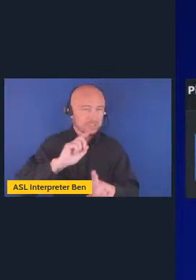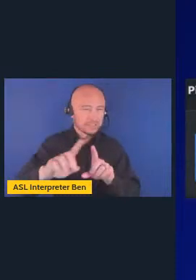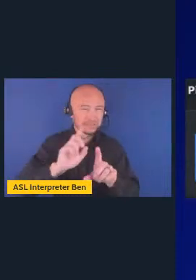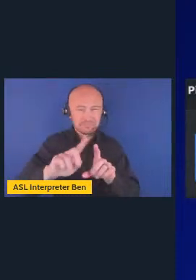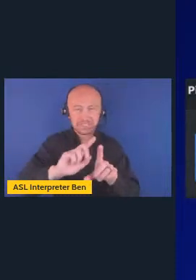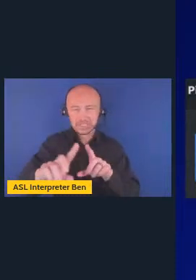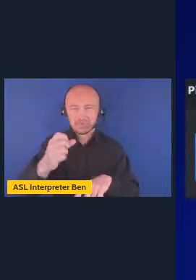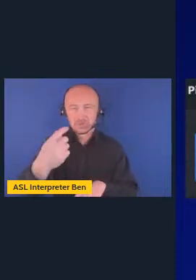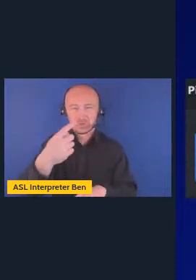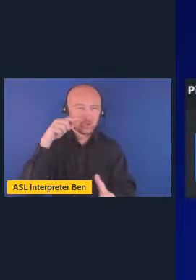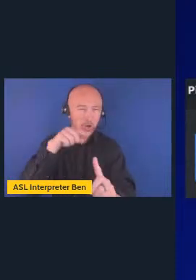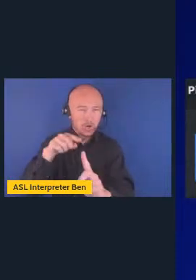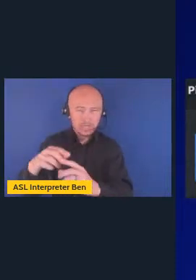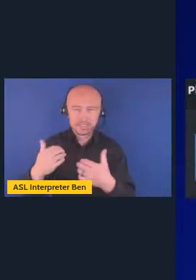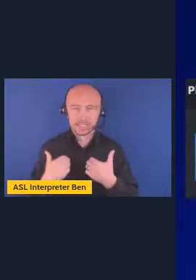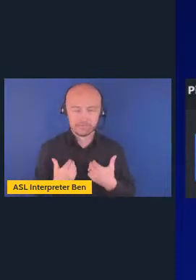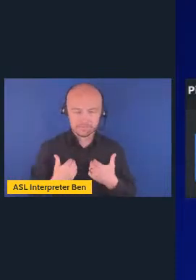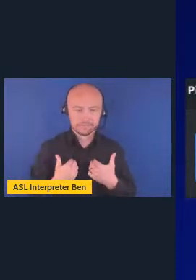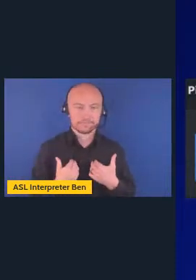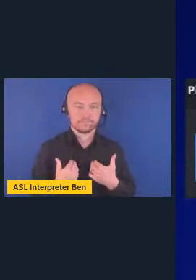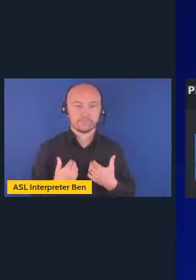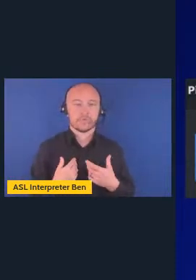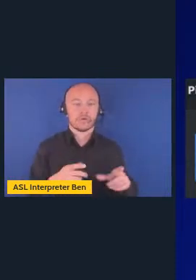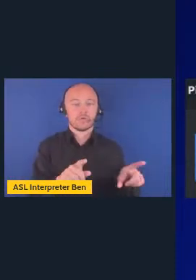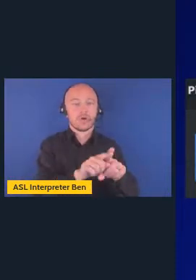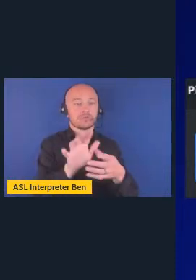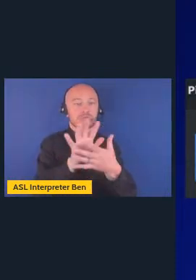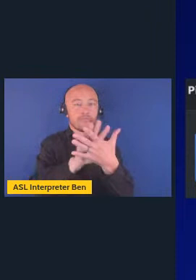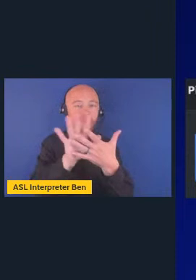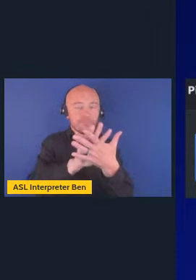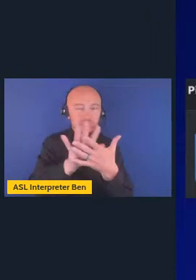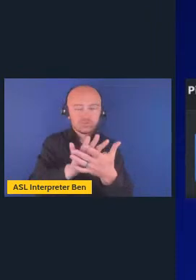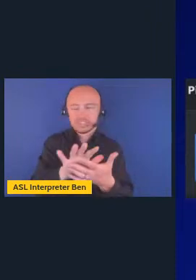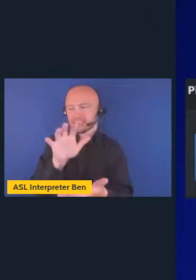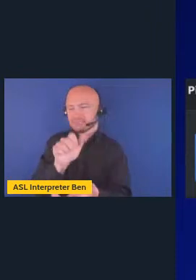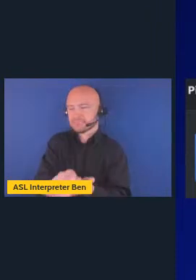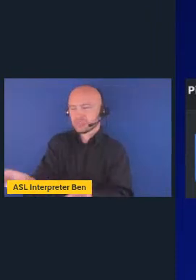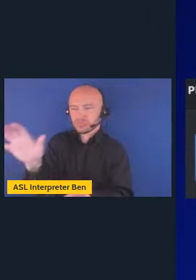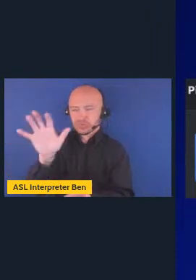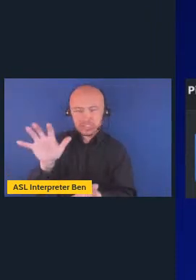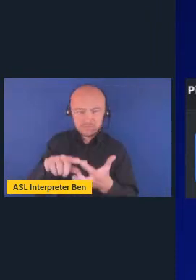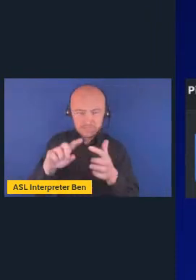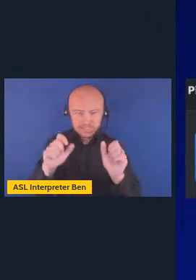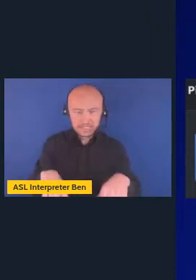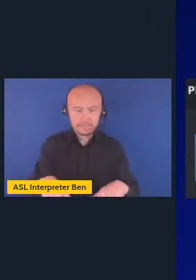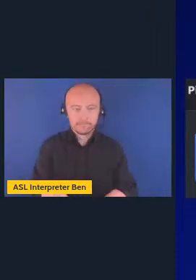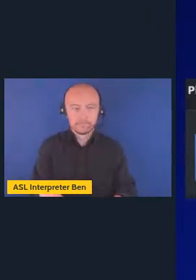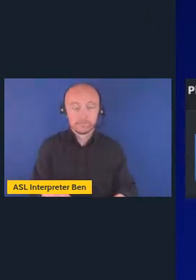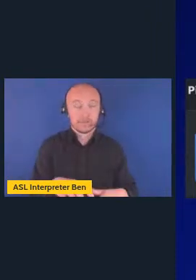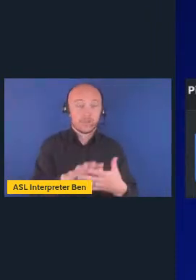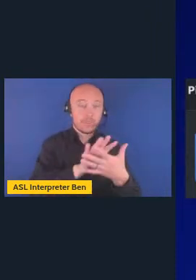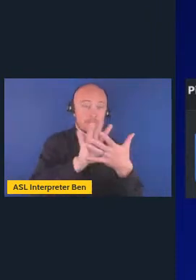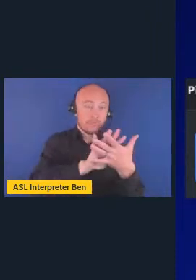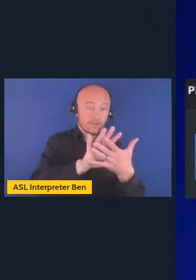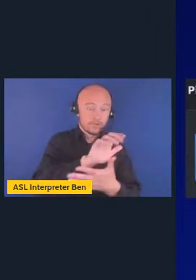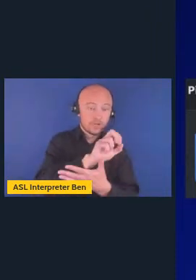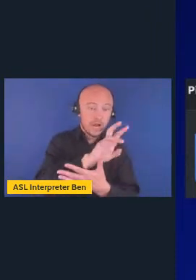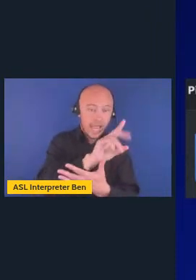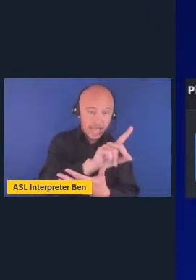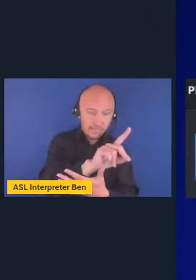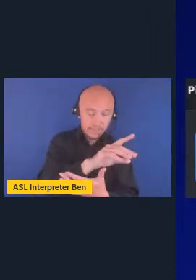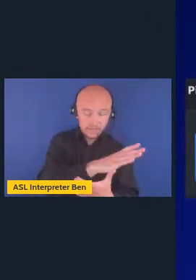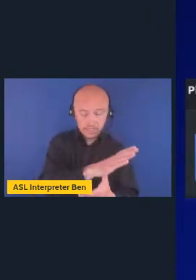targets. You can also optionally add filtering and enrichment. In this case, the filter is added and then a step function